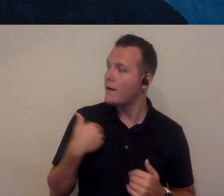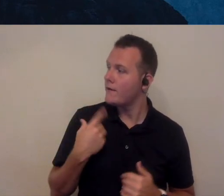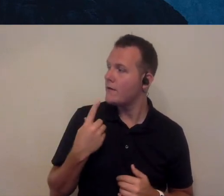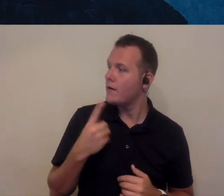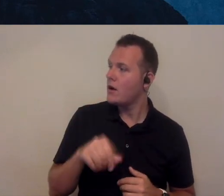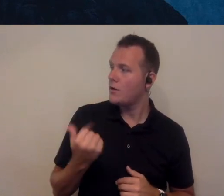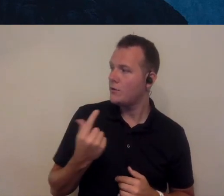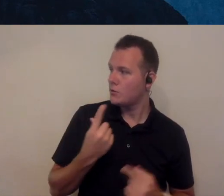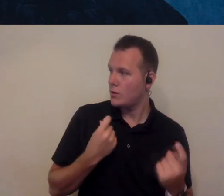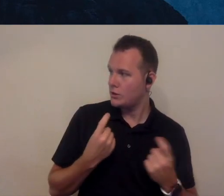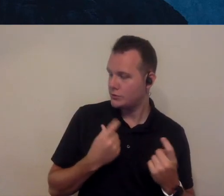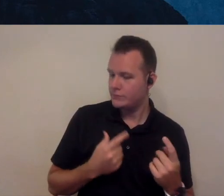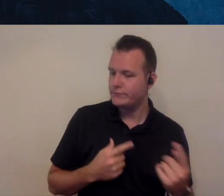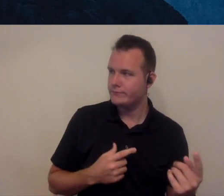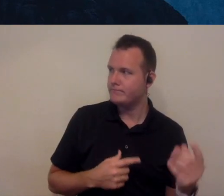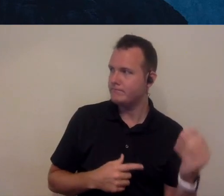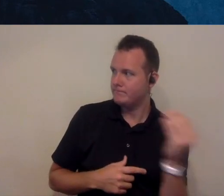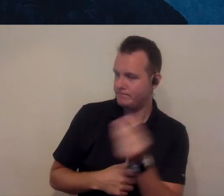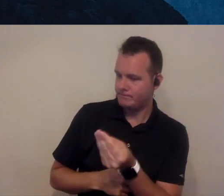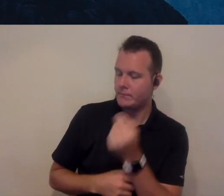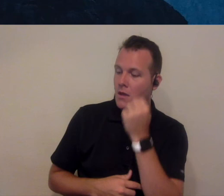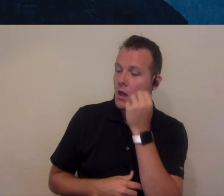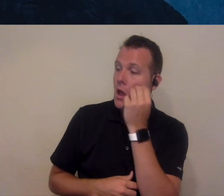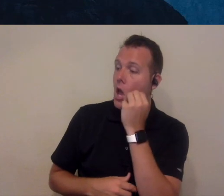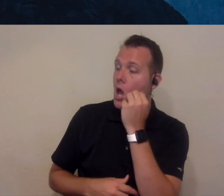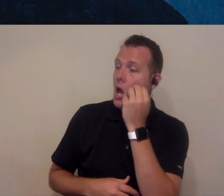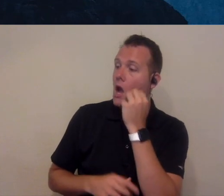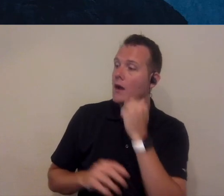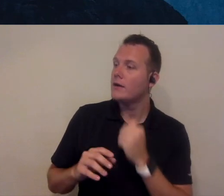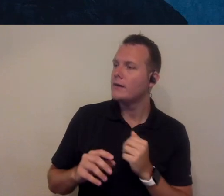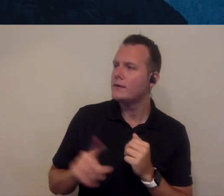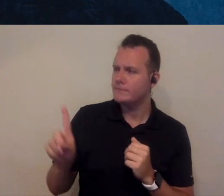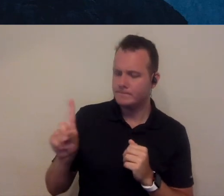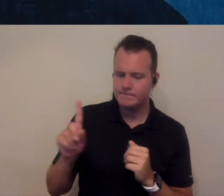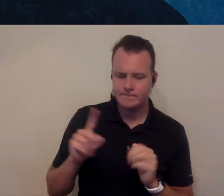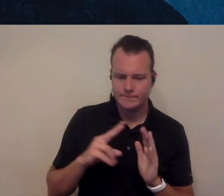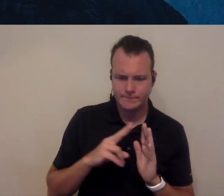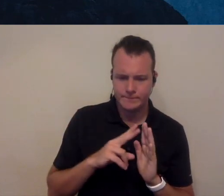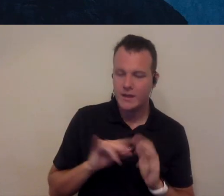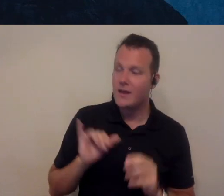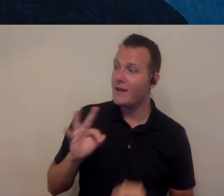Great. Looks like we have another question that just came in. Mm-hmm.